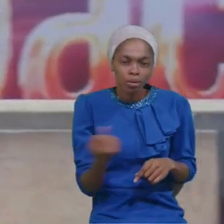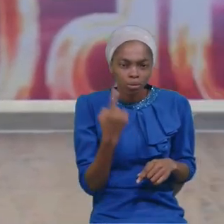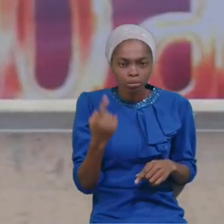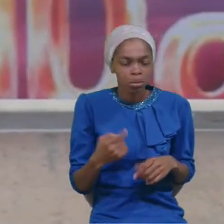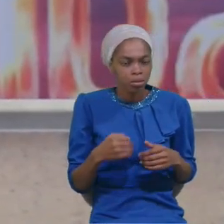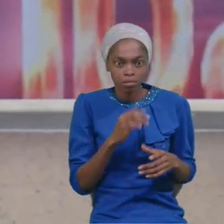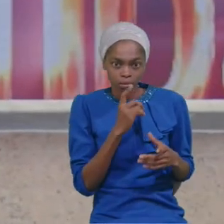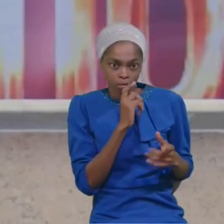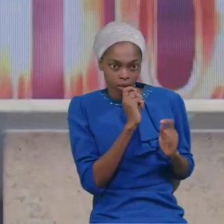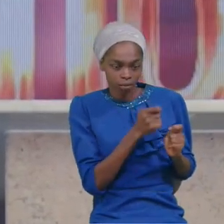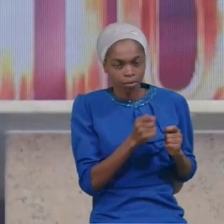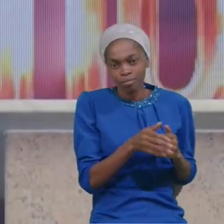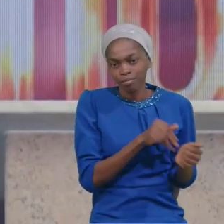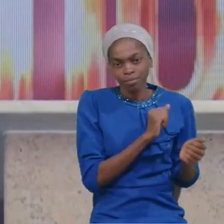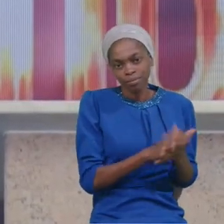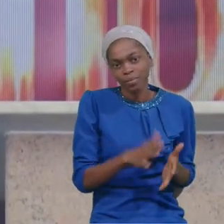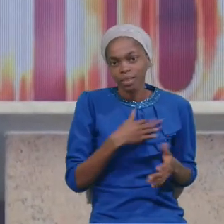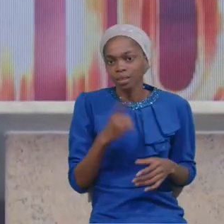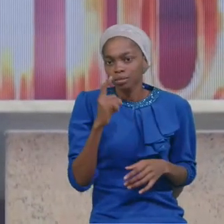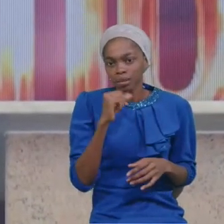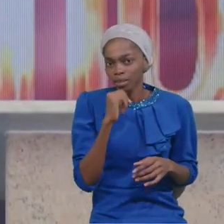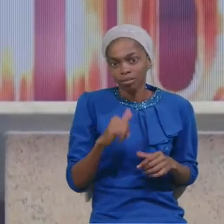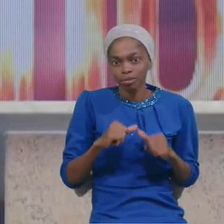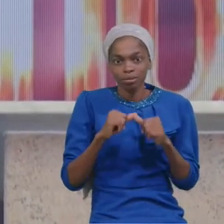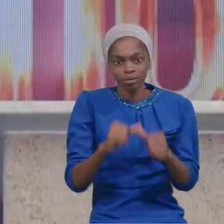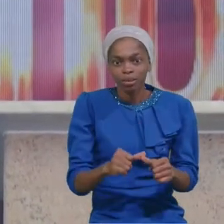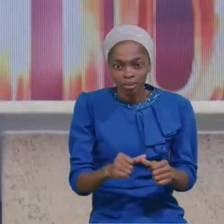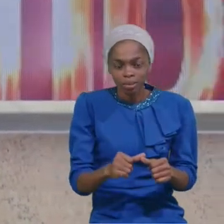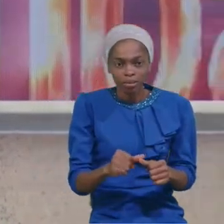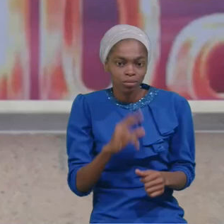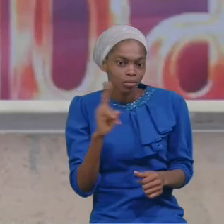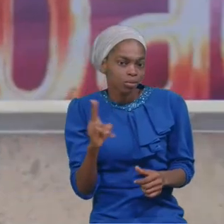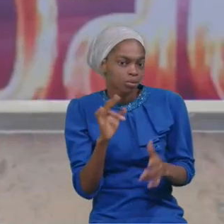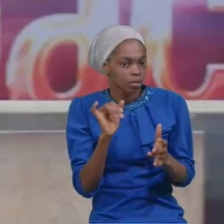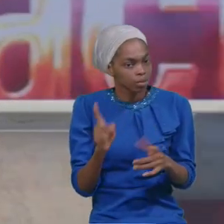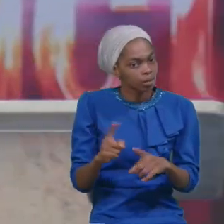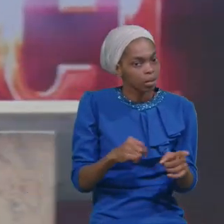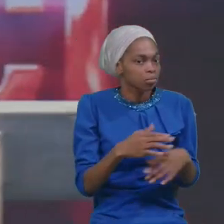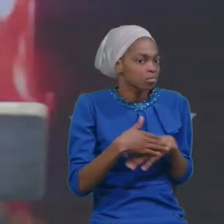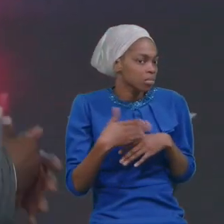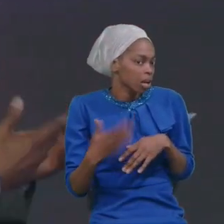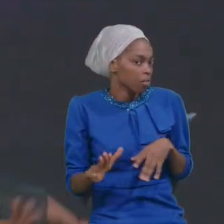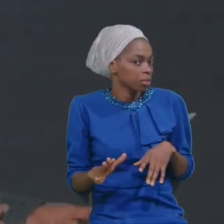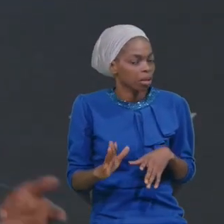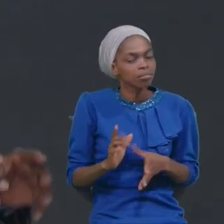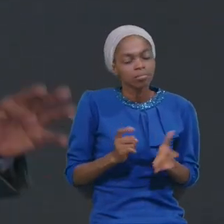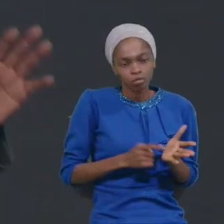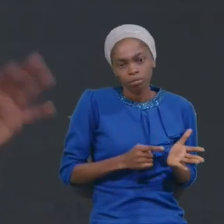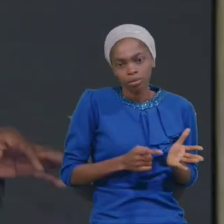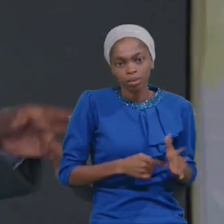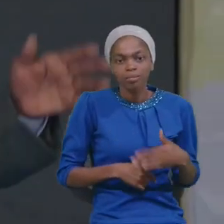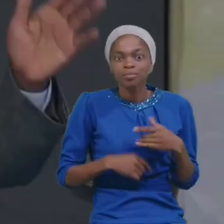after some time. There is somebody, the gift of God, and he gives